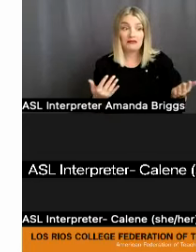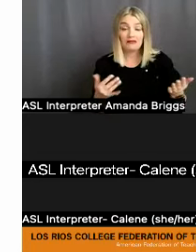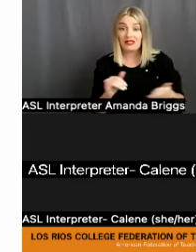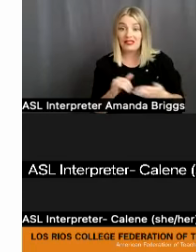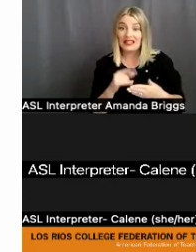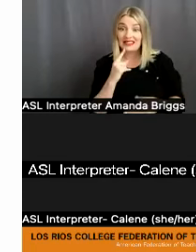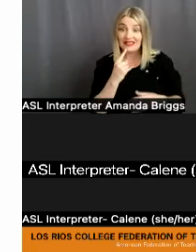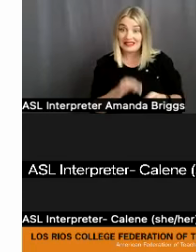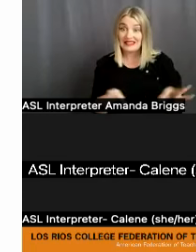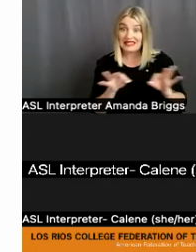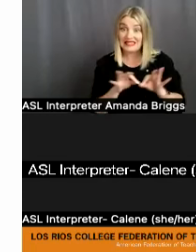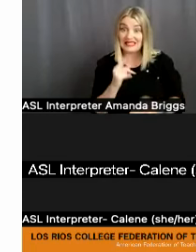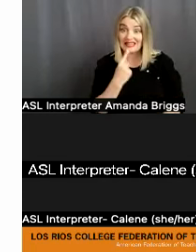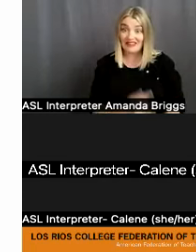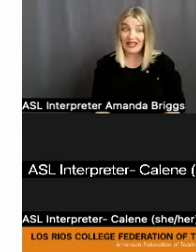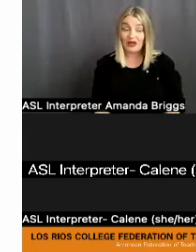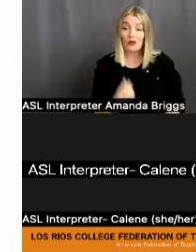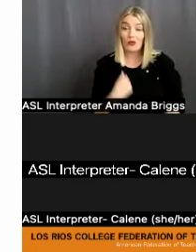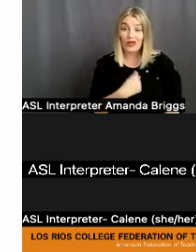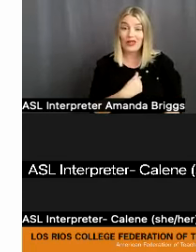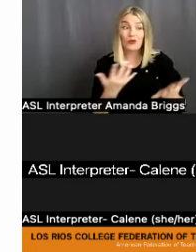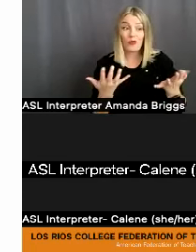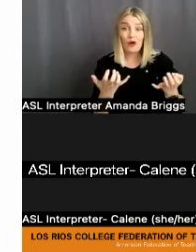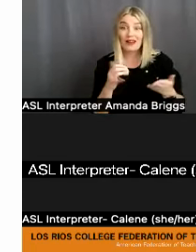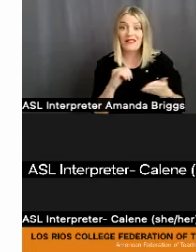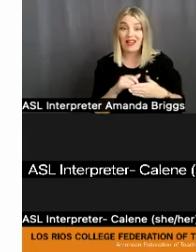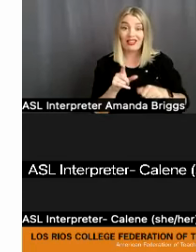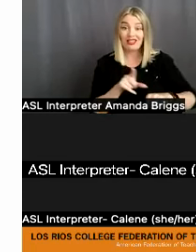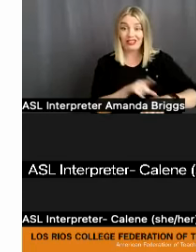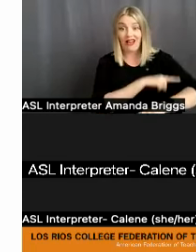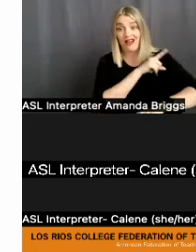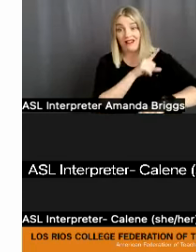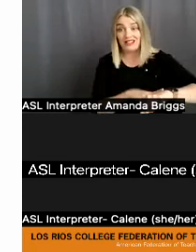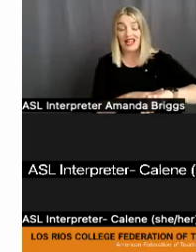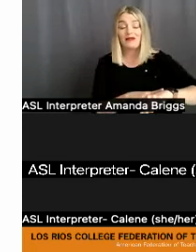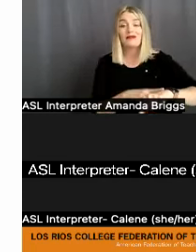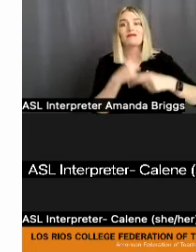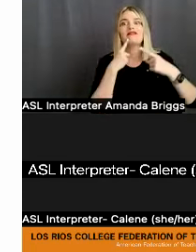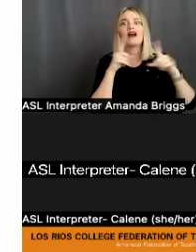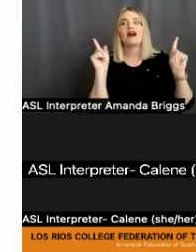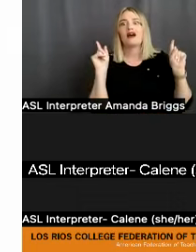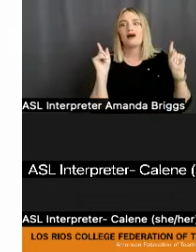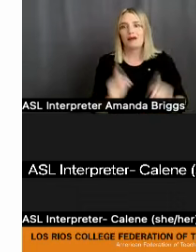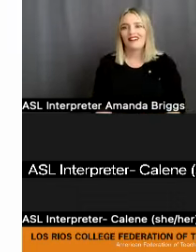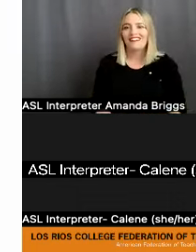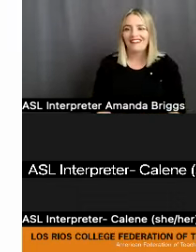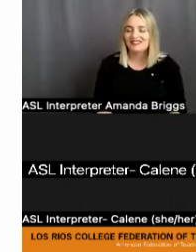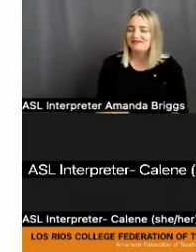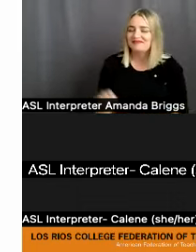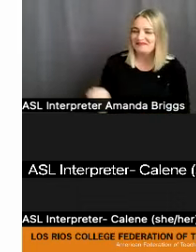significant. We've wanted this for a long time, and finally we're able to get it. Yes.